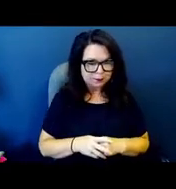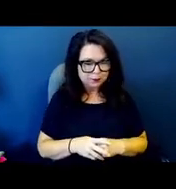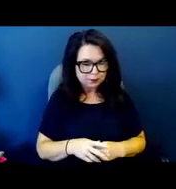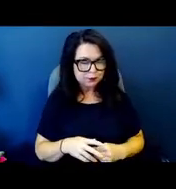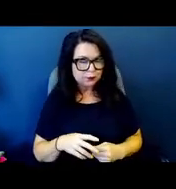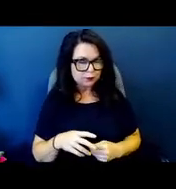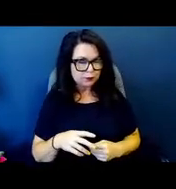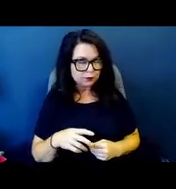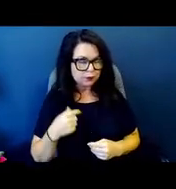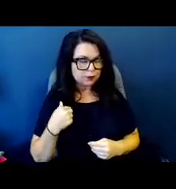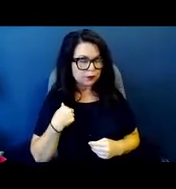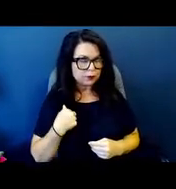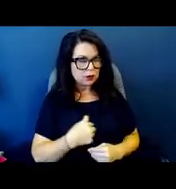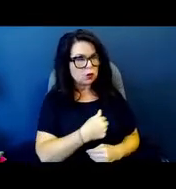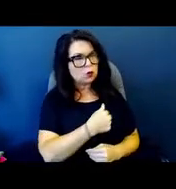the